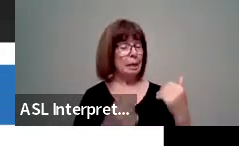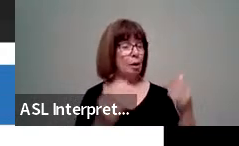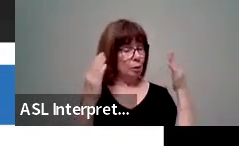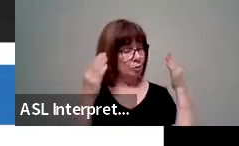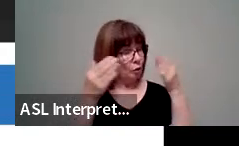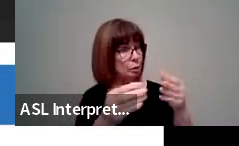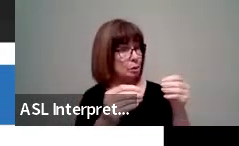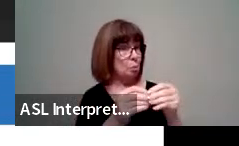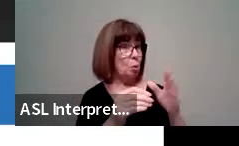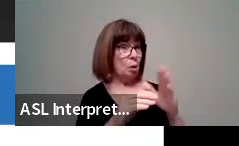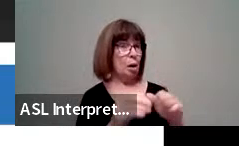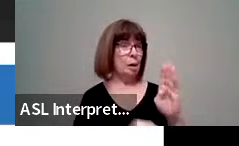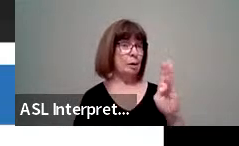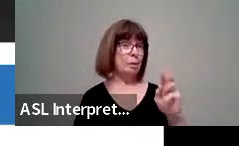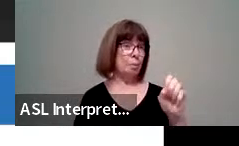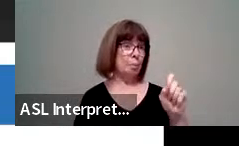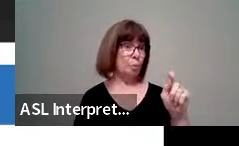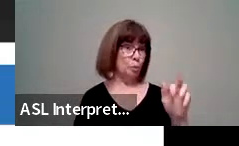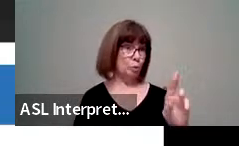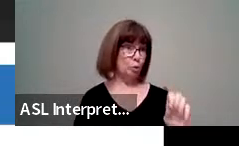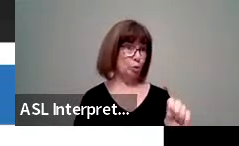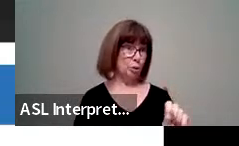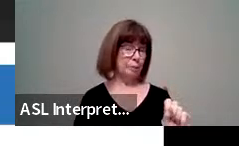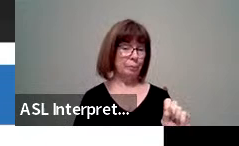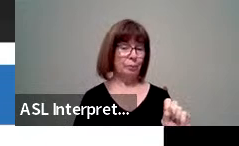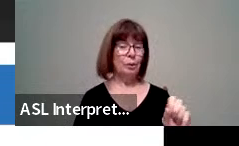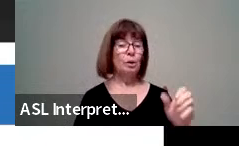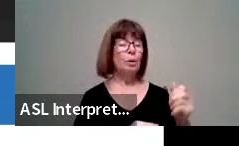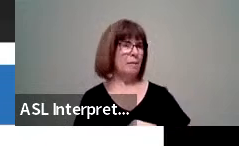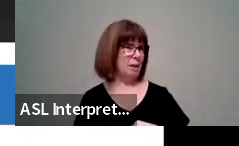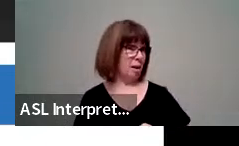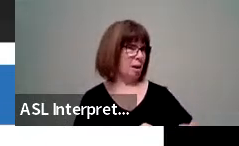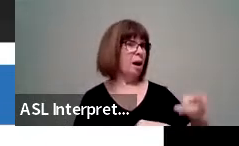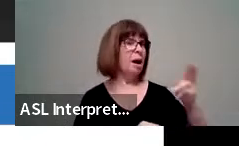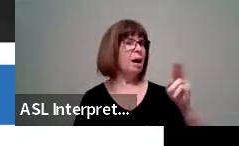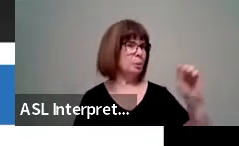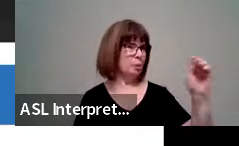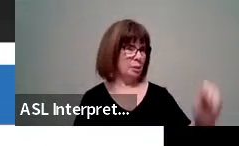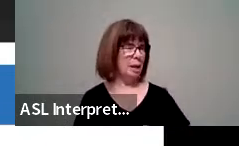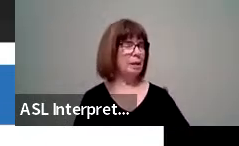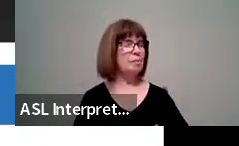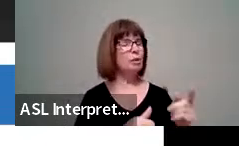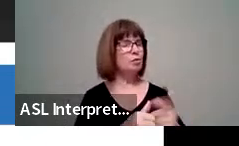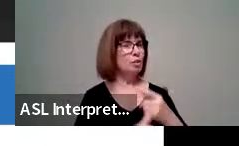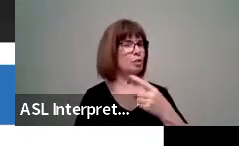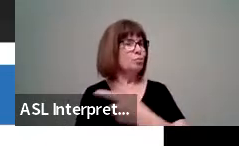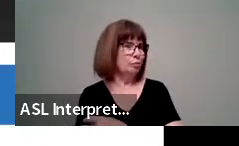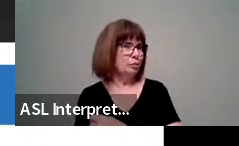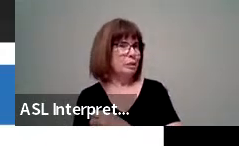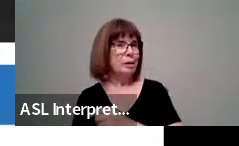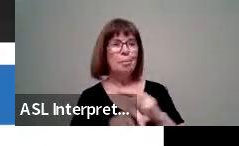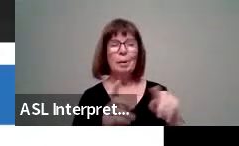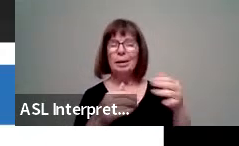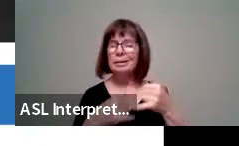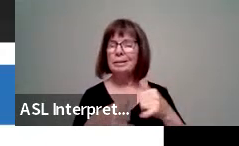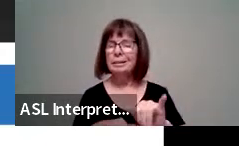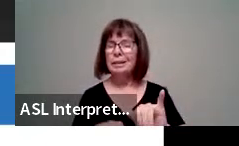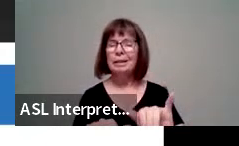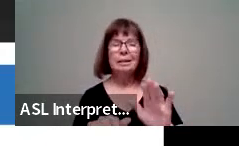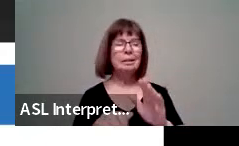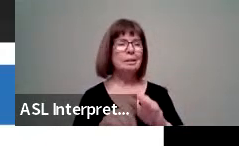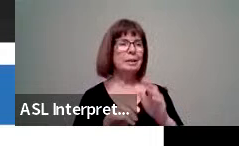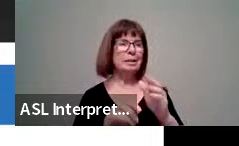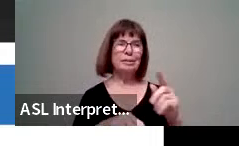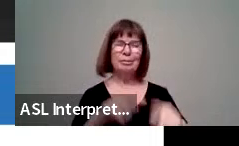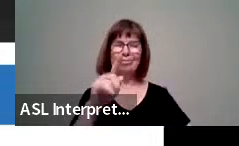boosters. We do have a high vaccination rate for first vaccinations, but there are still places, there are disparities